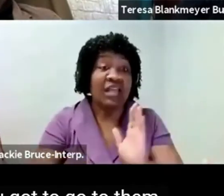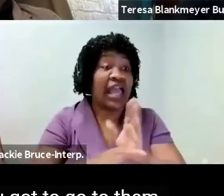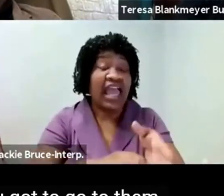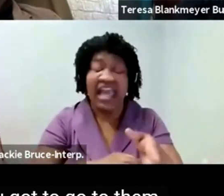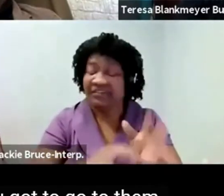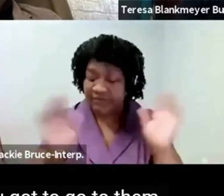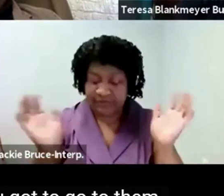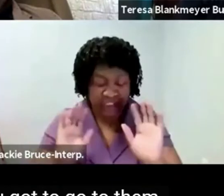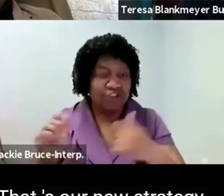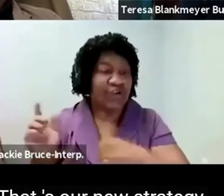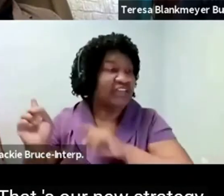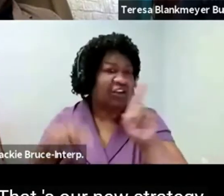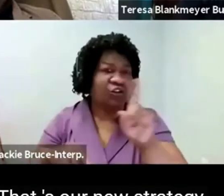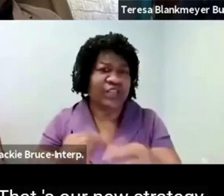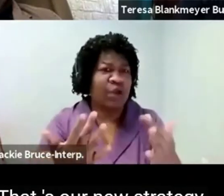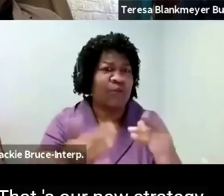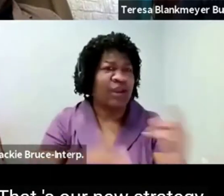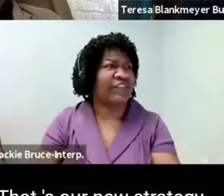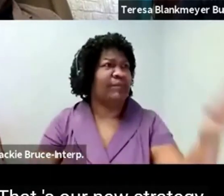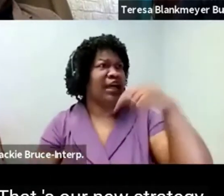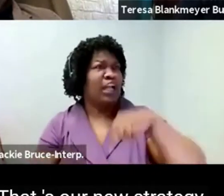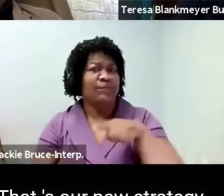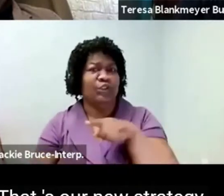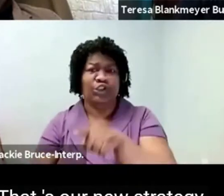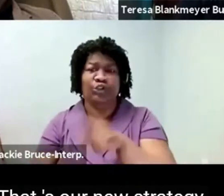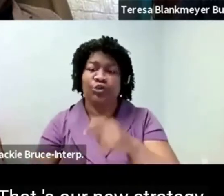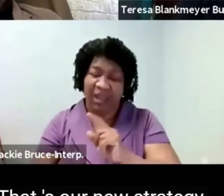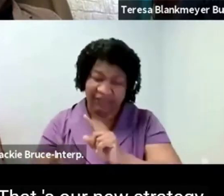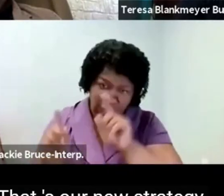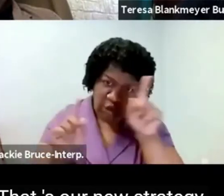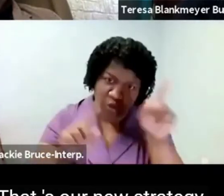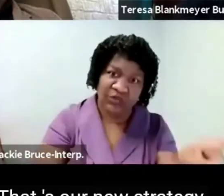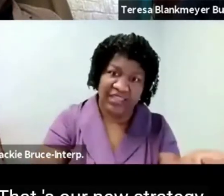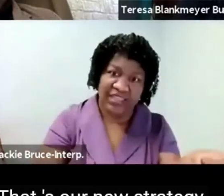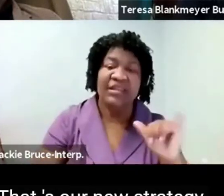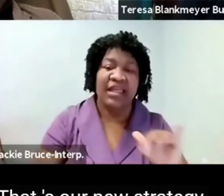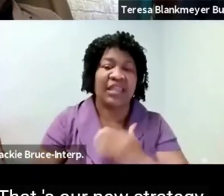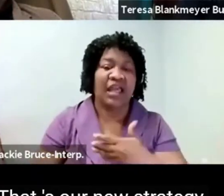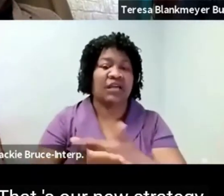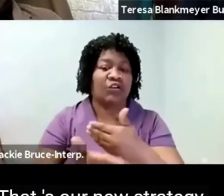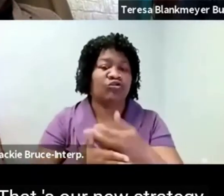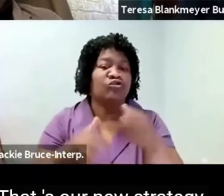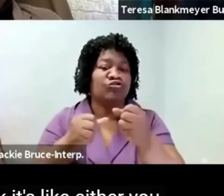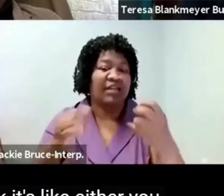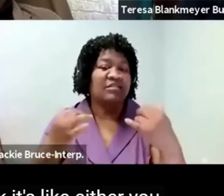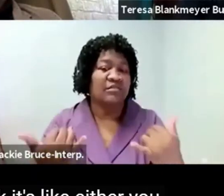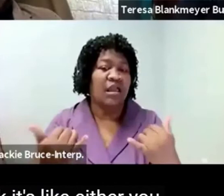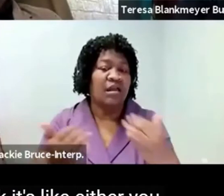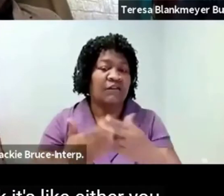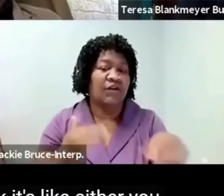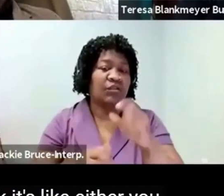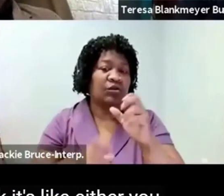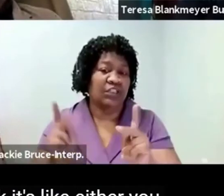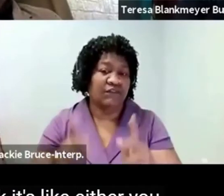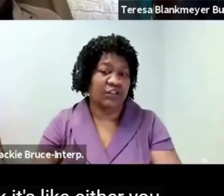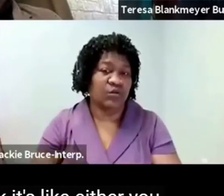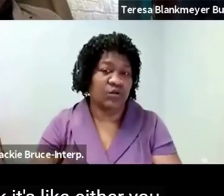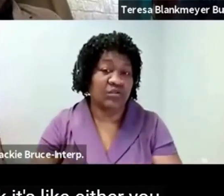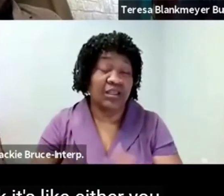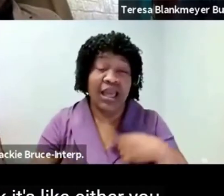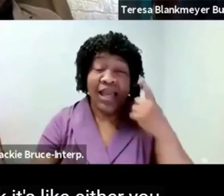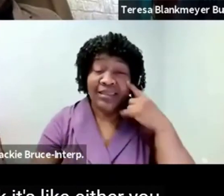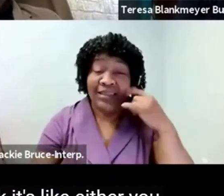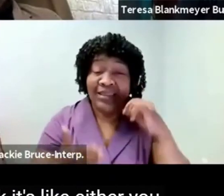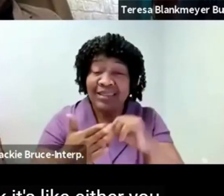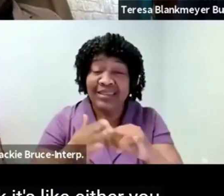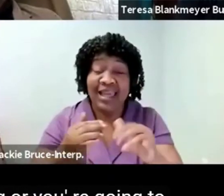got to go to them. You can't wait for them to come to you at that point. And that's our new strategy for those individuals. So I think it's